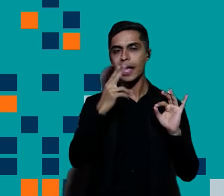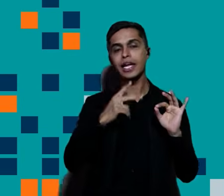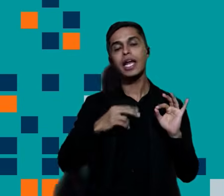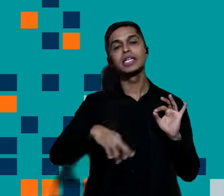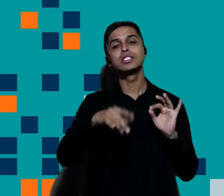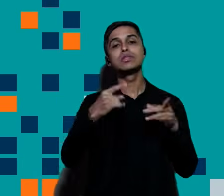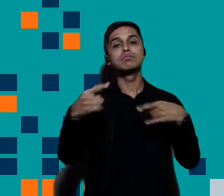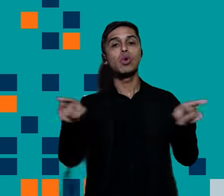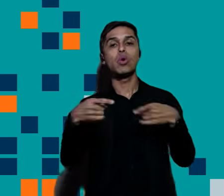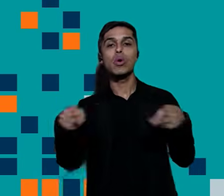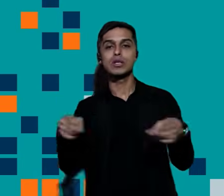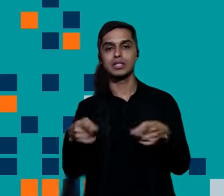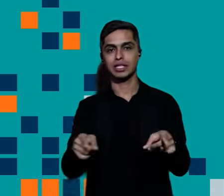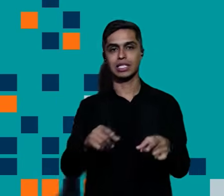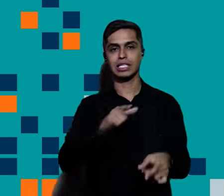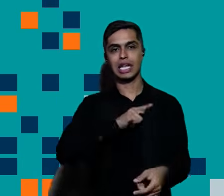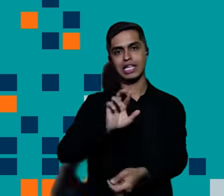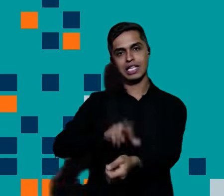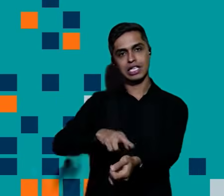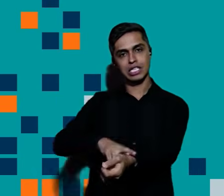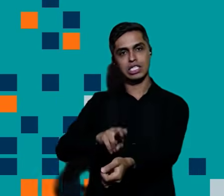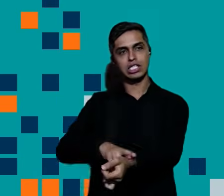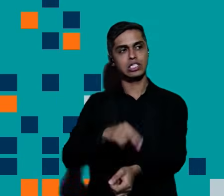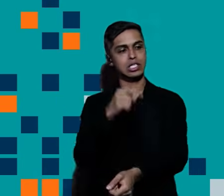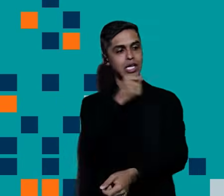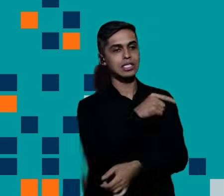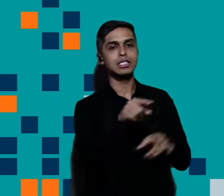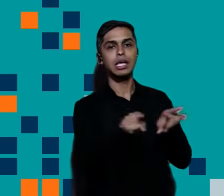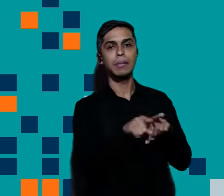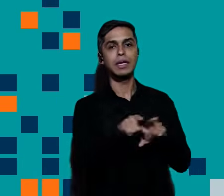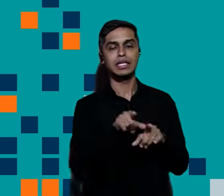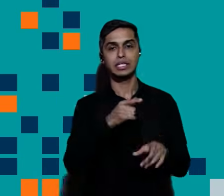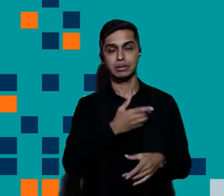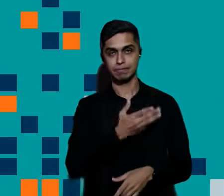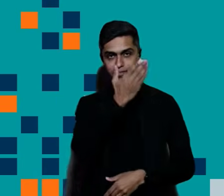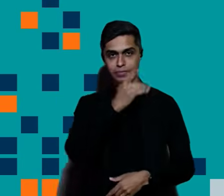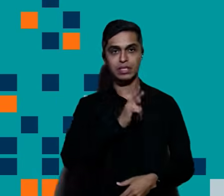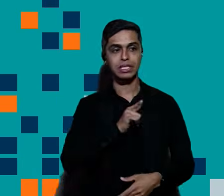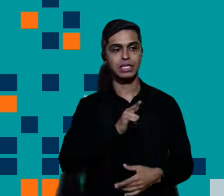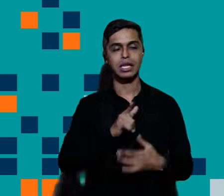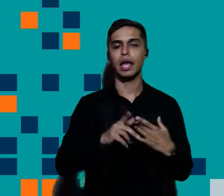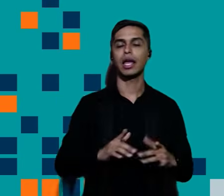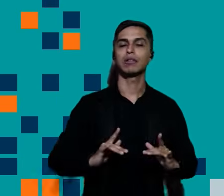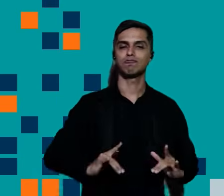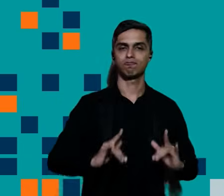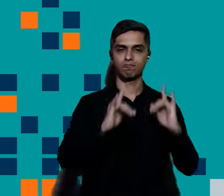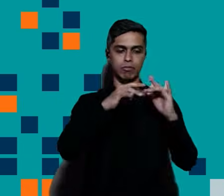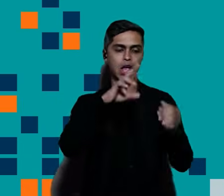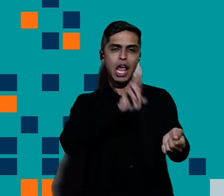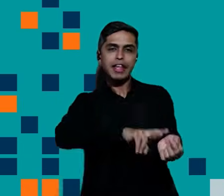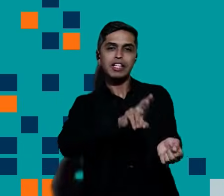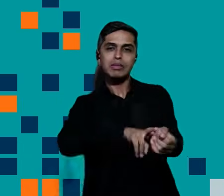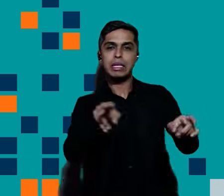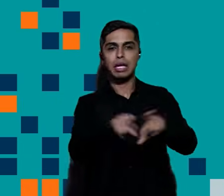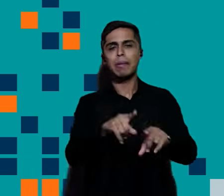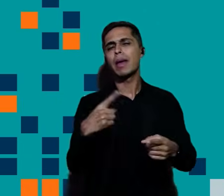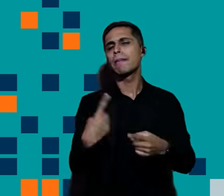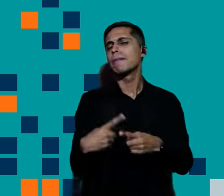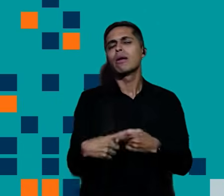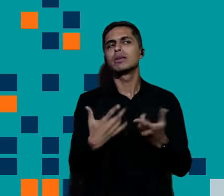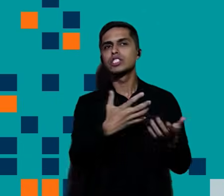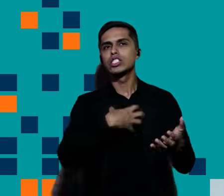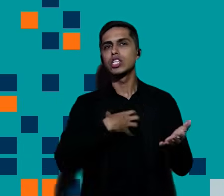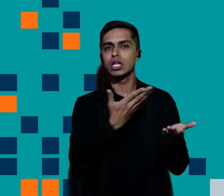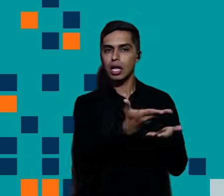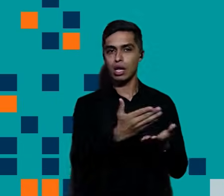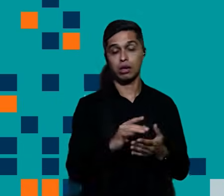those sparks of music that dance along the way. But the question is, why is this done? Is it just simply an architectural